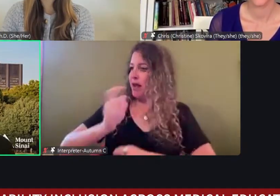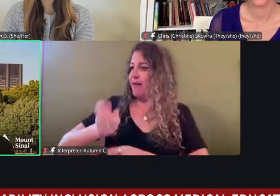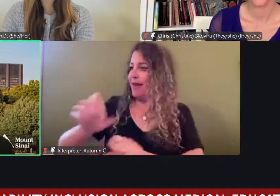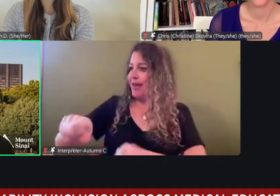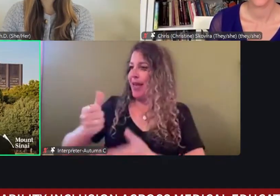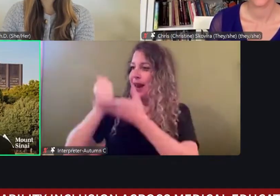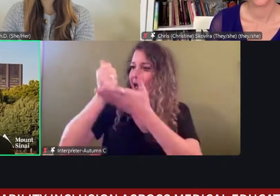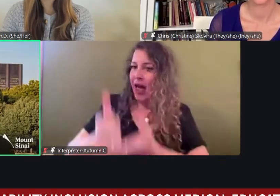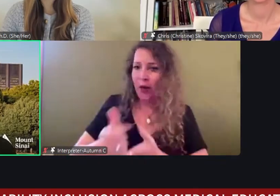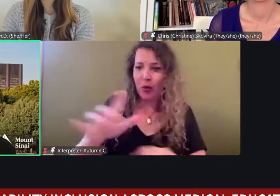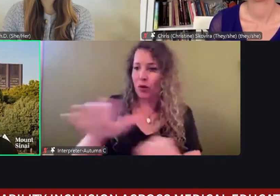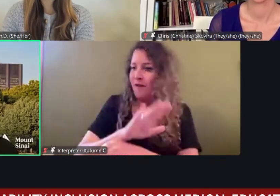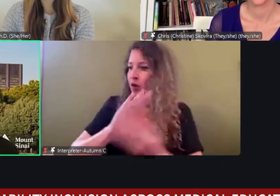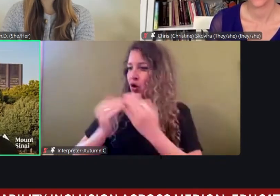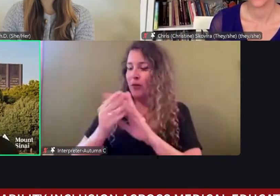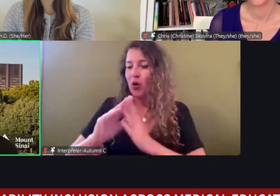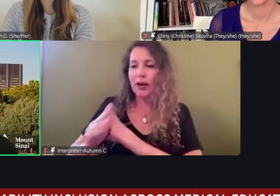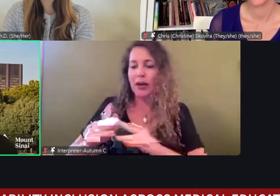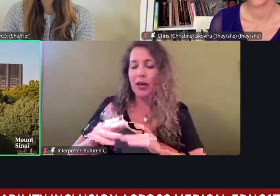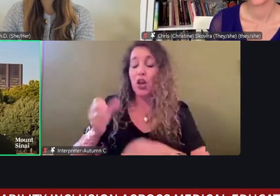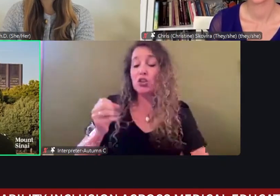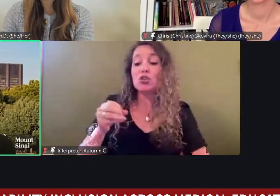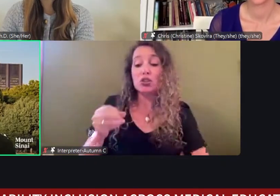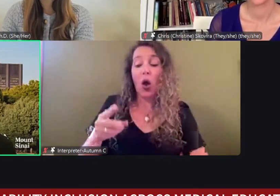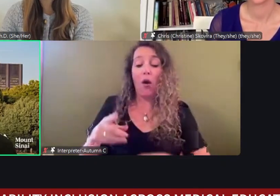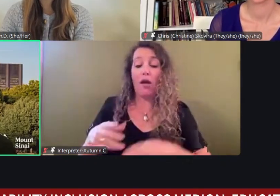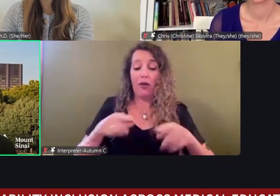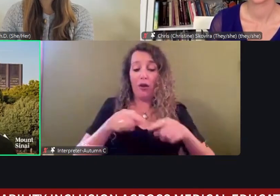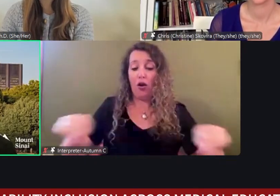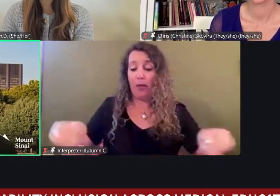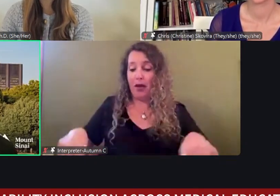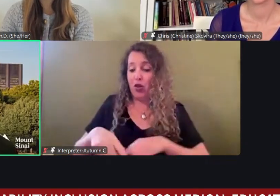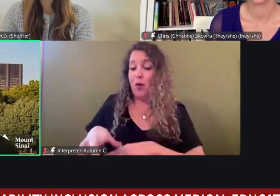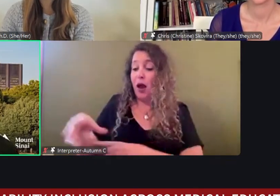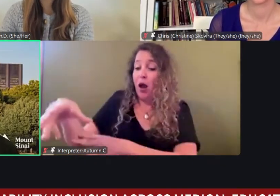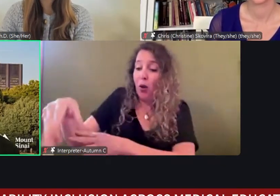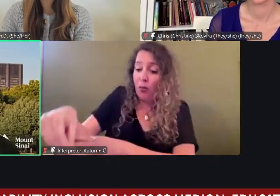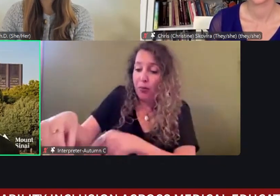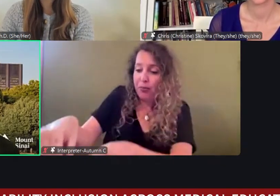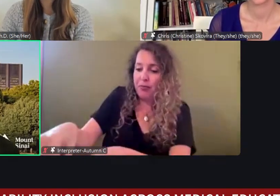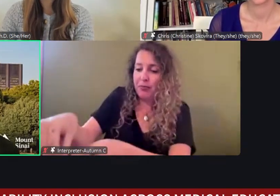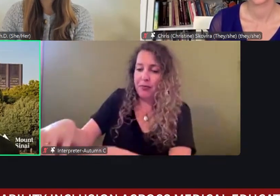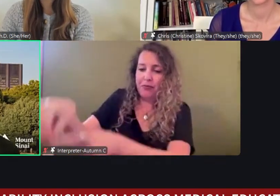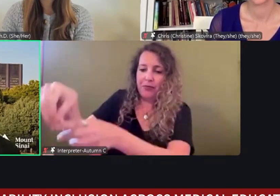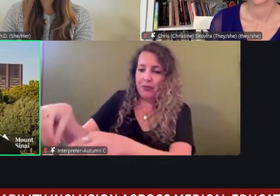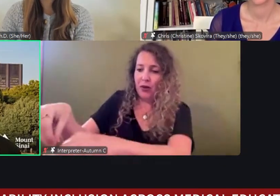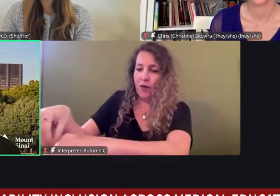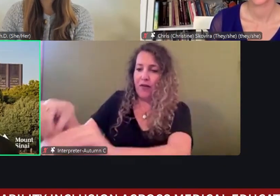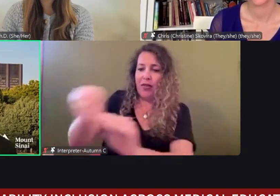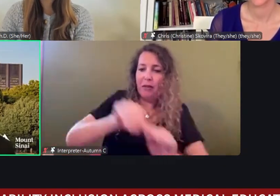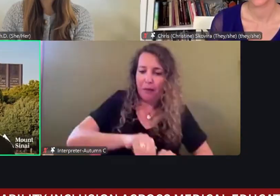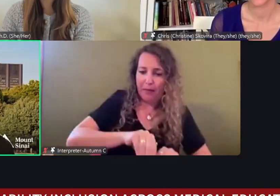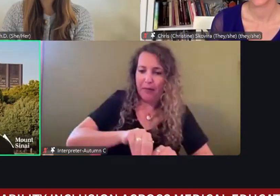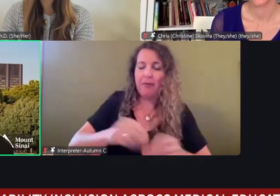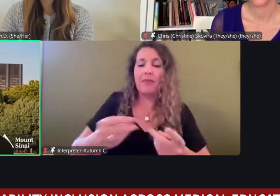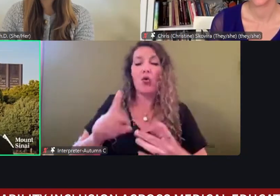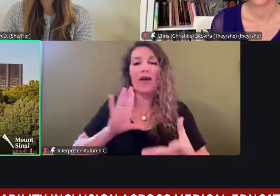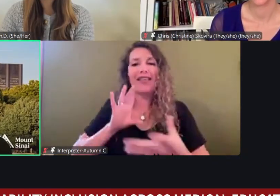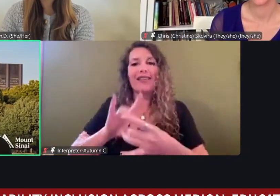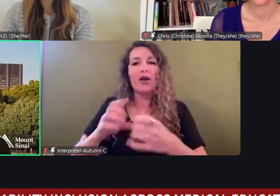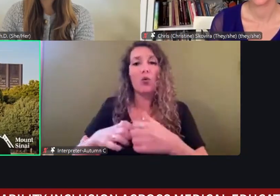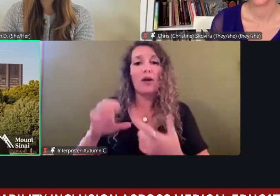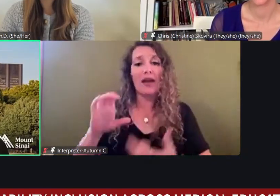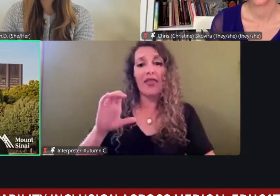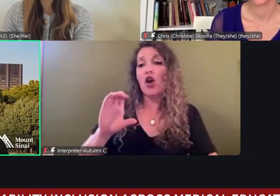pseudo community. It helps you get the corner of the carpet to flip it over. And we kind of link that to the concept of